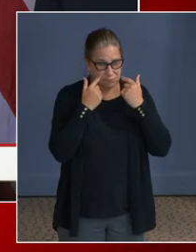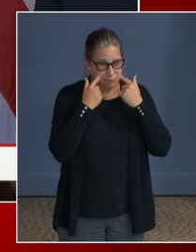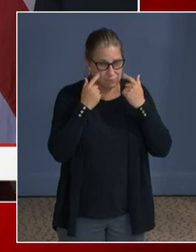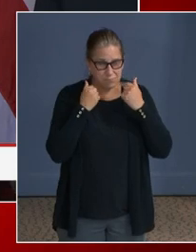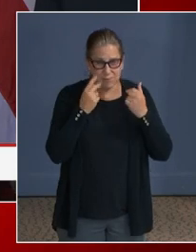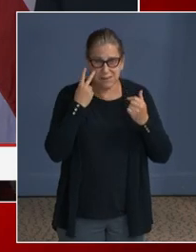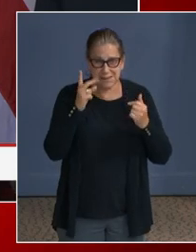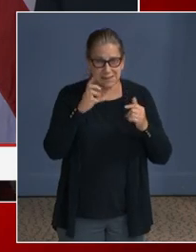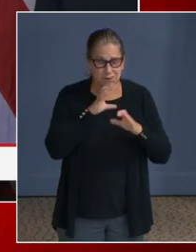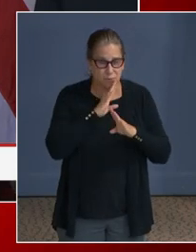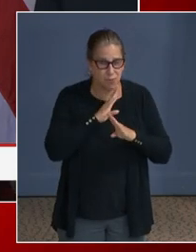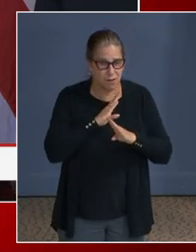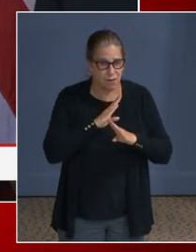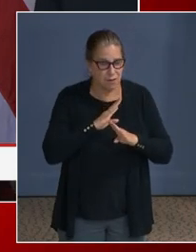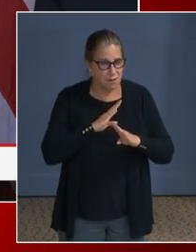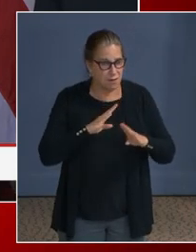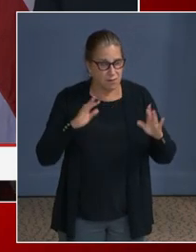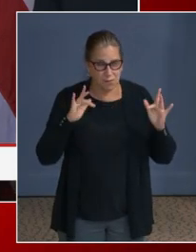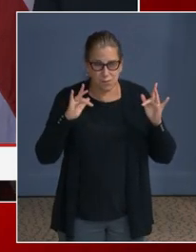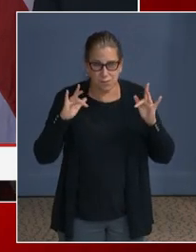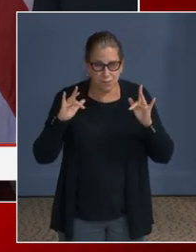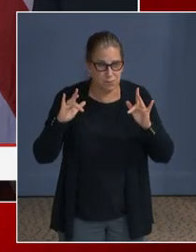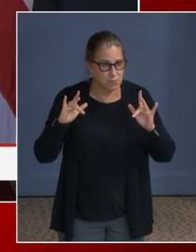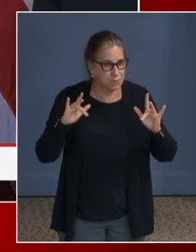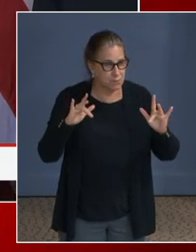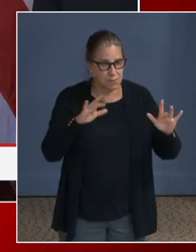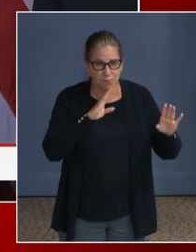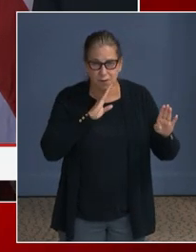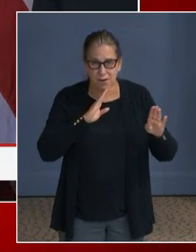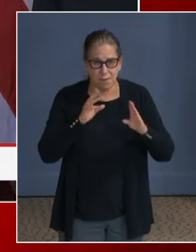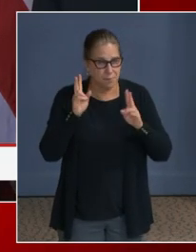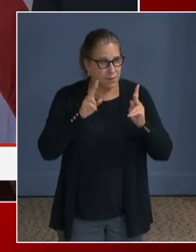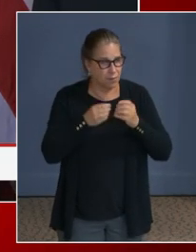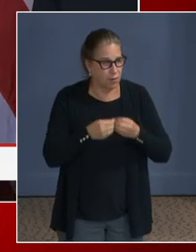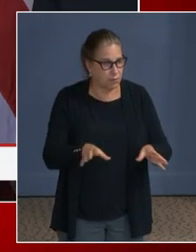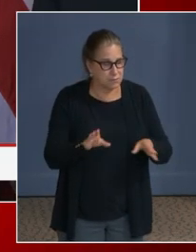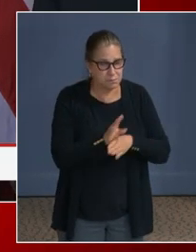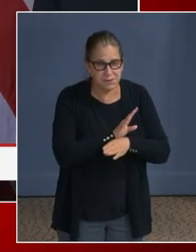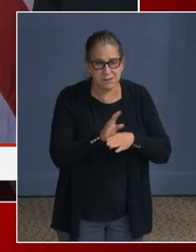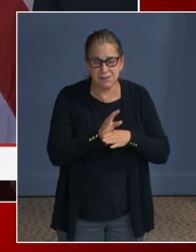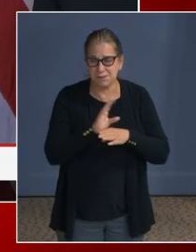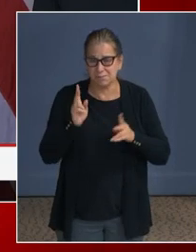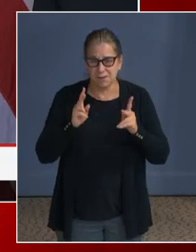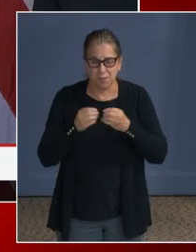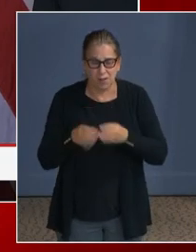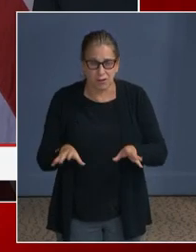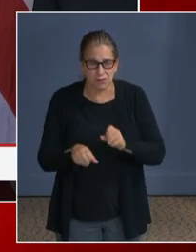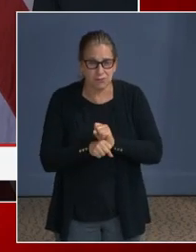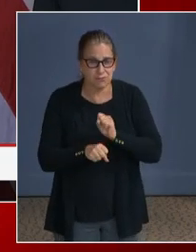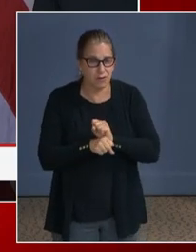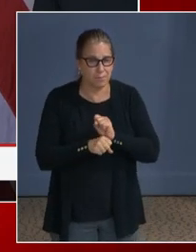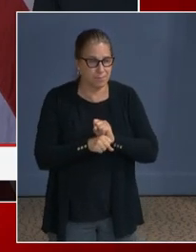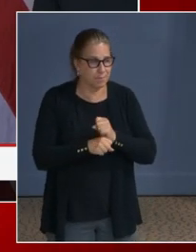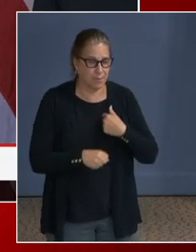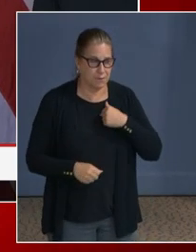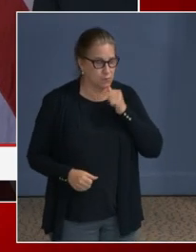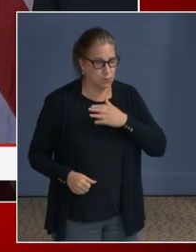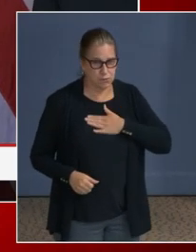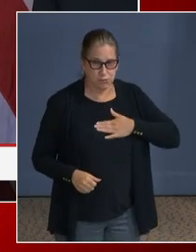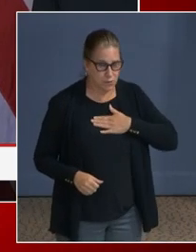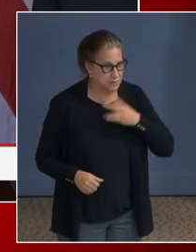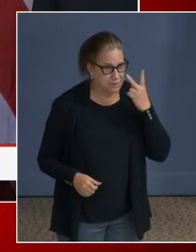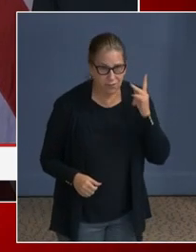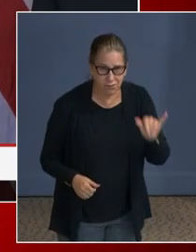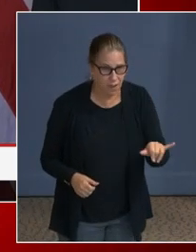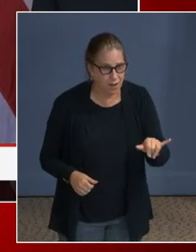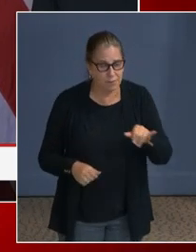the loss of business activity and people at work and people just enjoying our city. So this